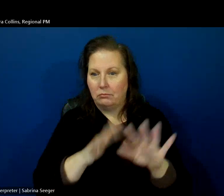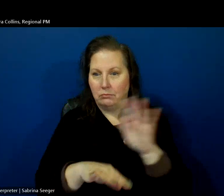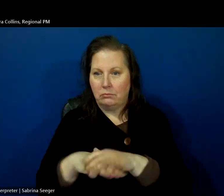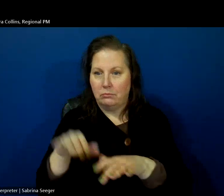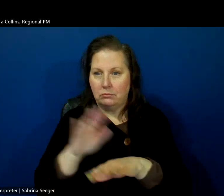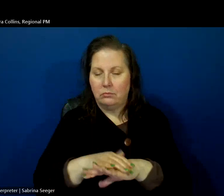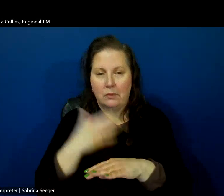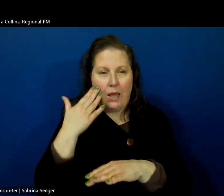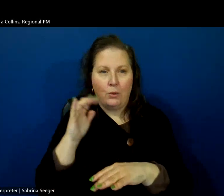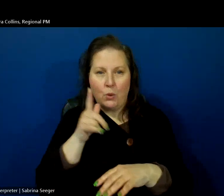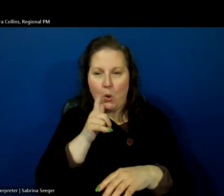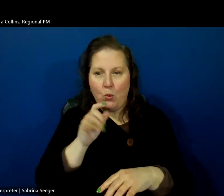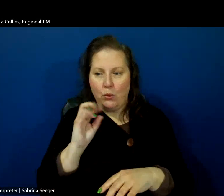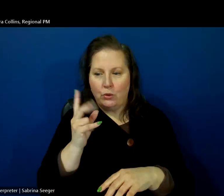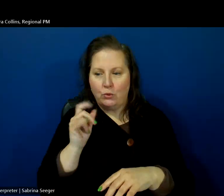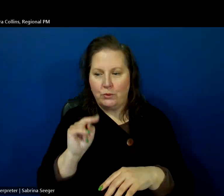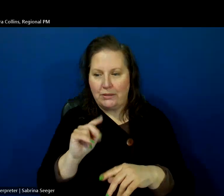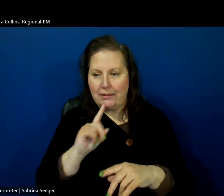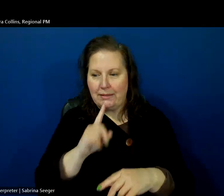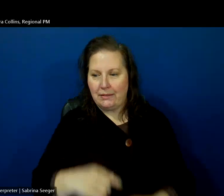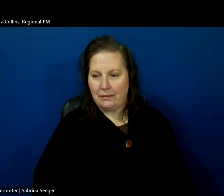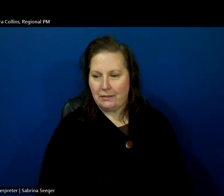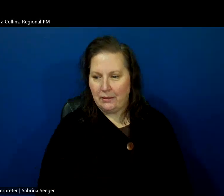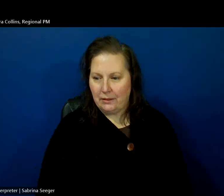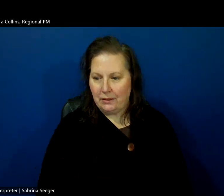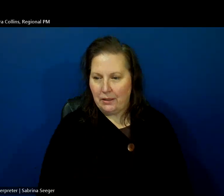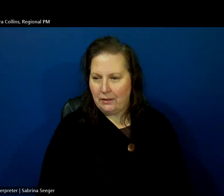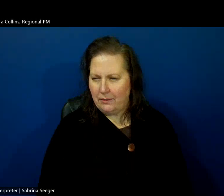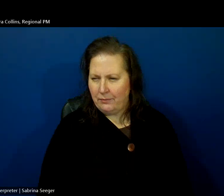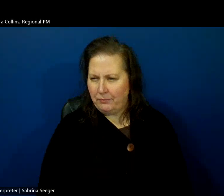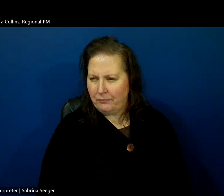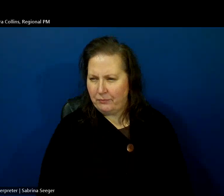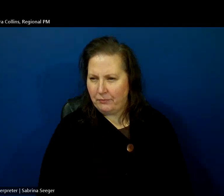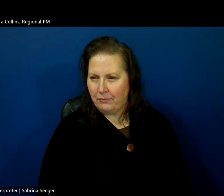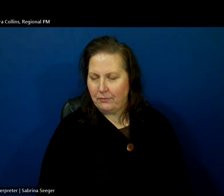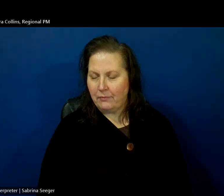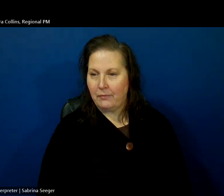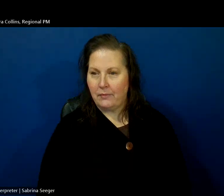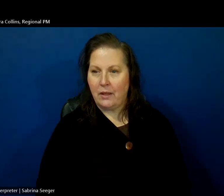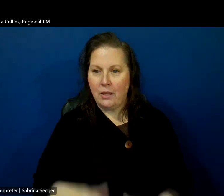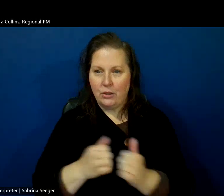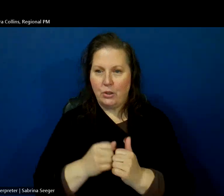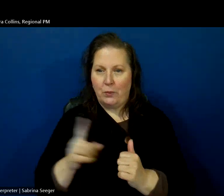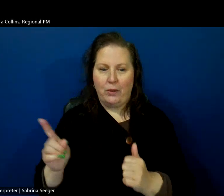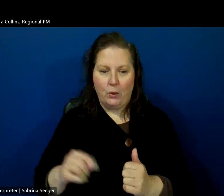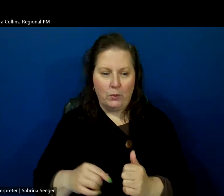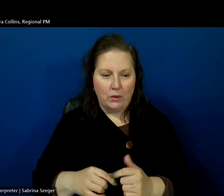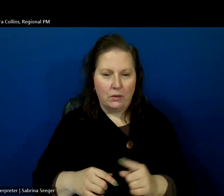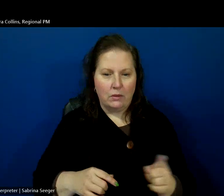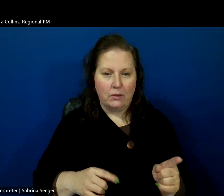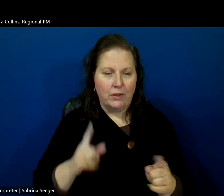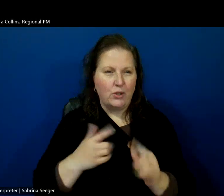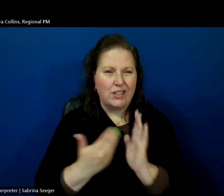Kristen is. yeah, Kristen's, She with you? yeah, sorry, there's an echo.